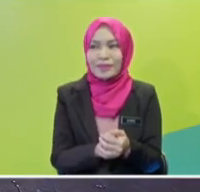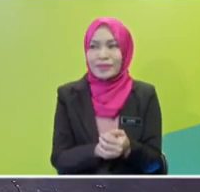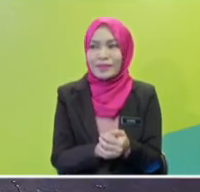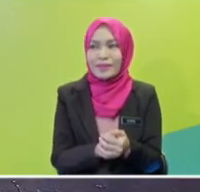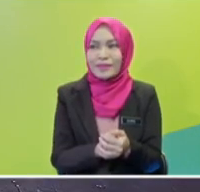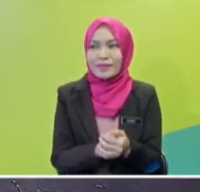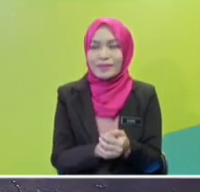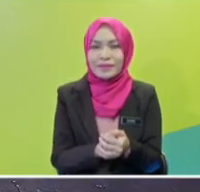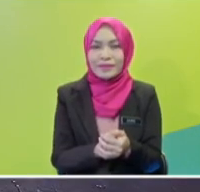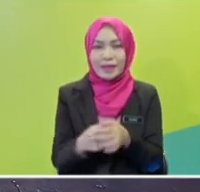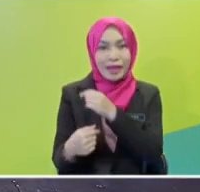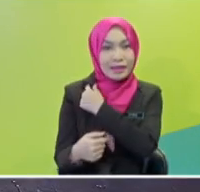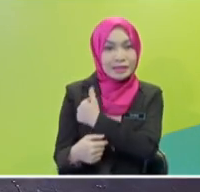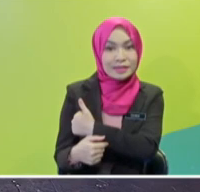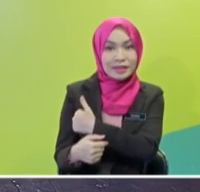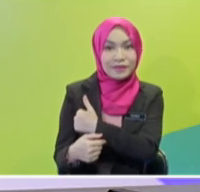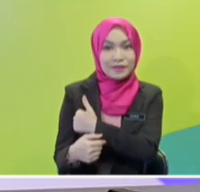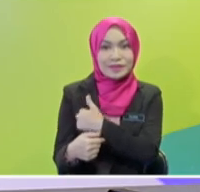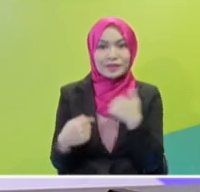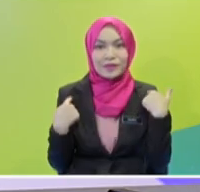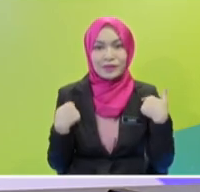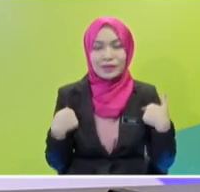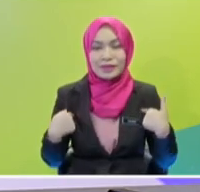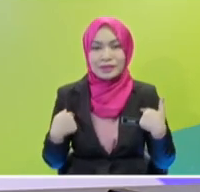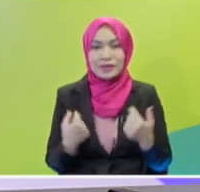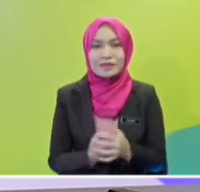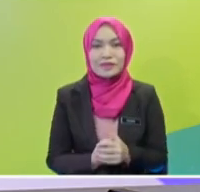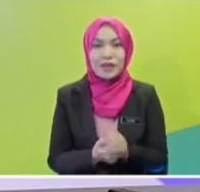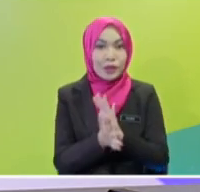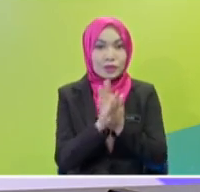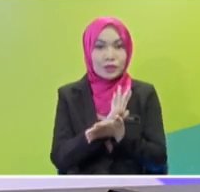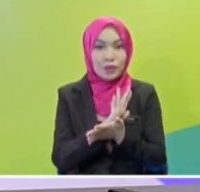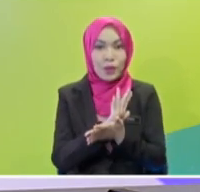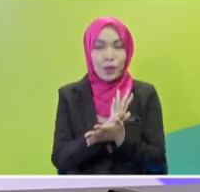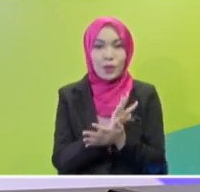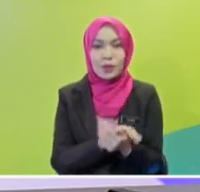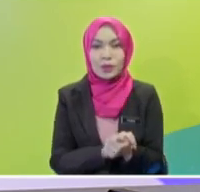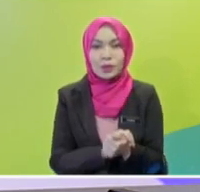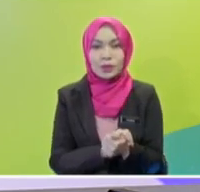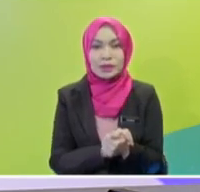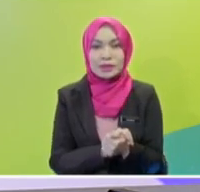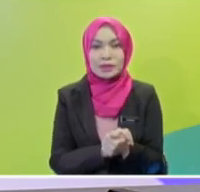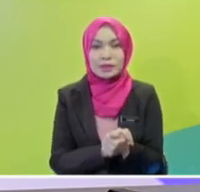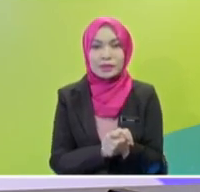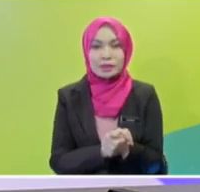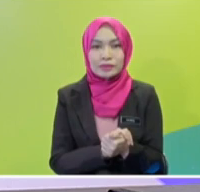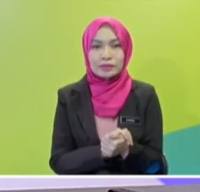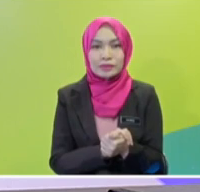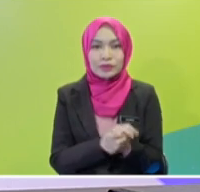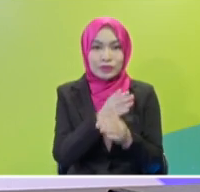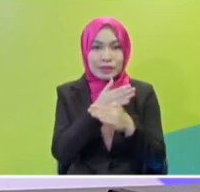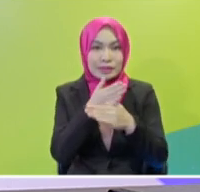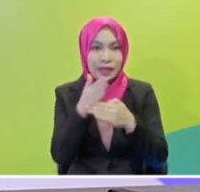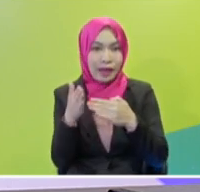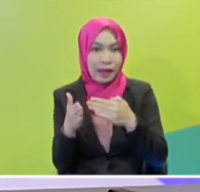The sleeves. The sleeves, yes. Okay, so fold this down. To the side? To the side. Okay.